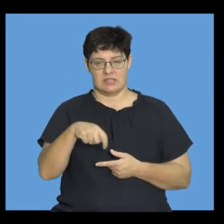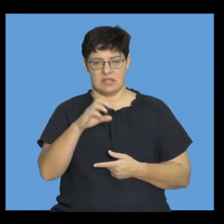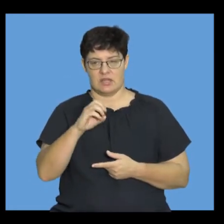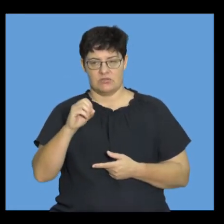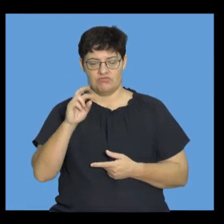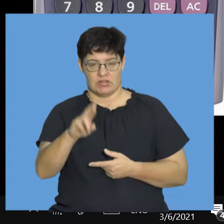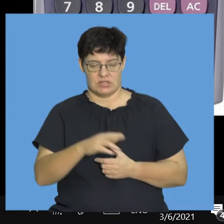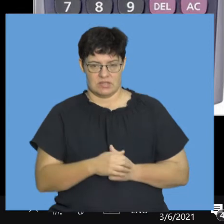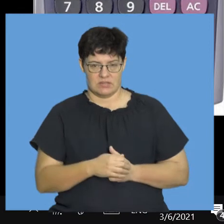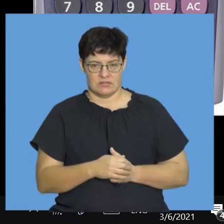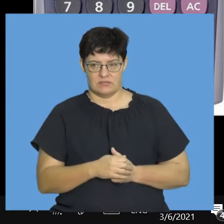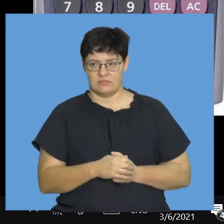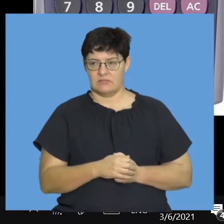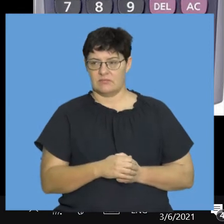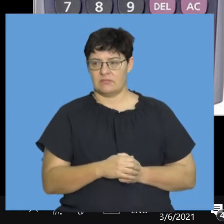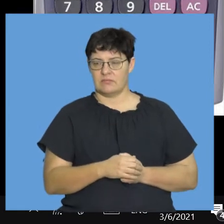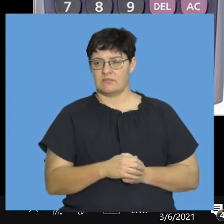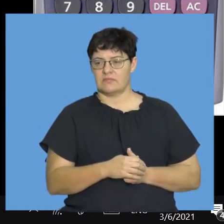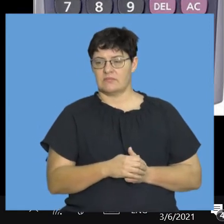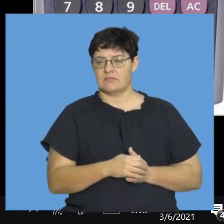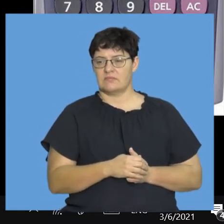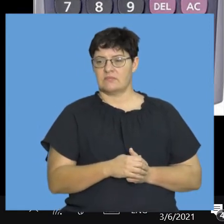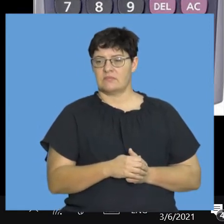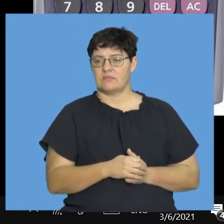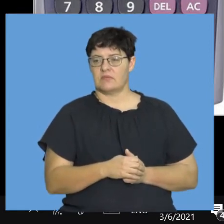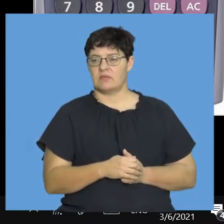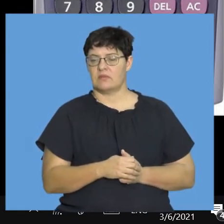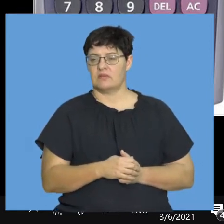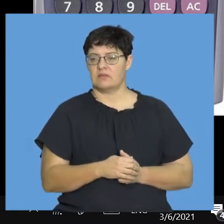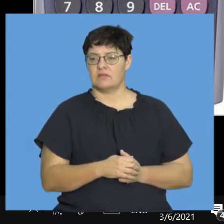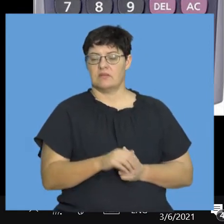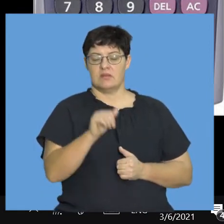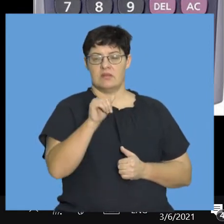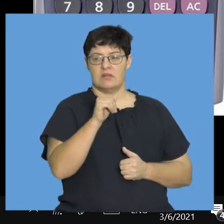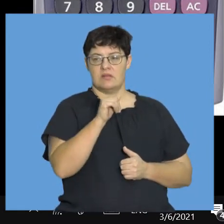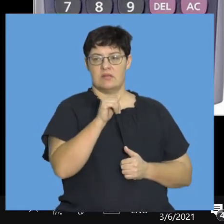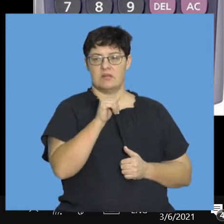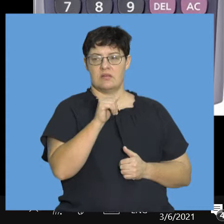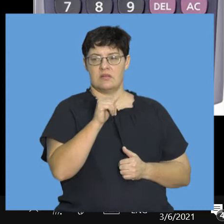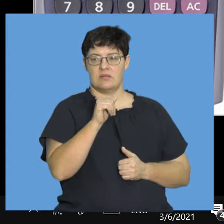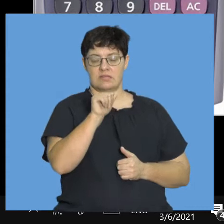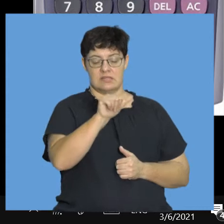on the calculator if our figure is correct. So we say, take the 60,000